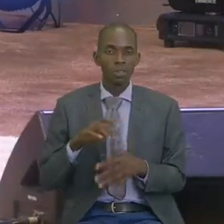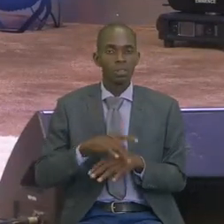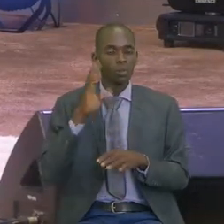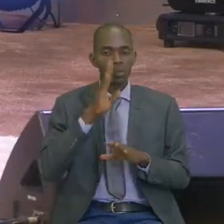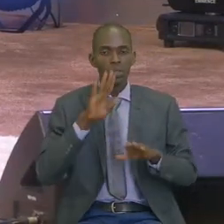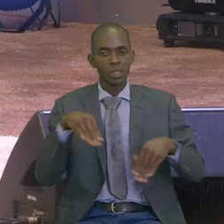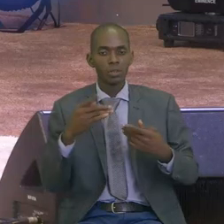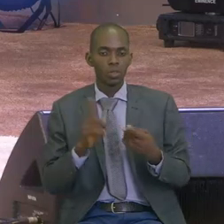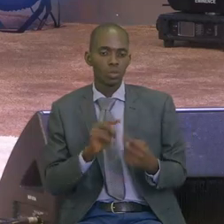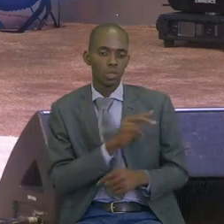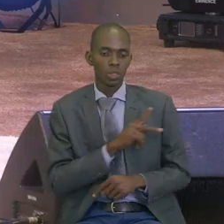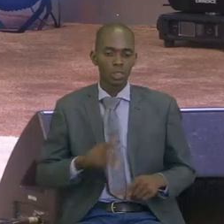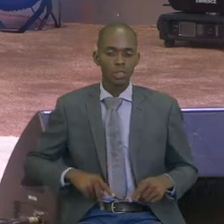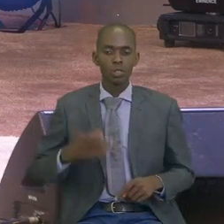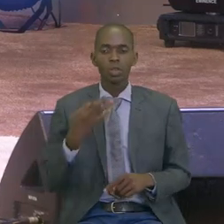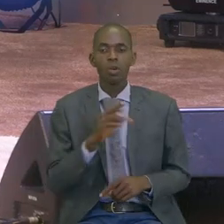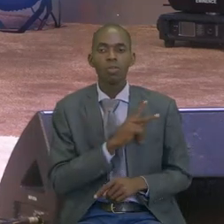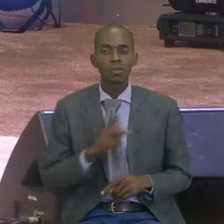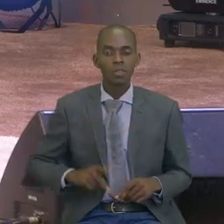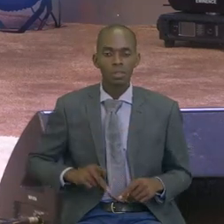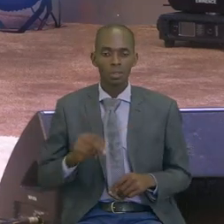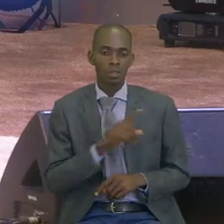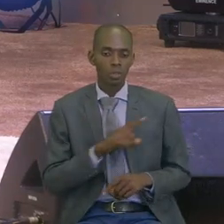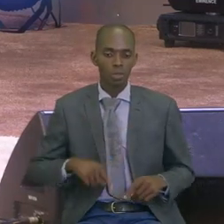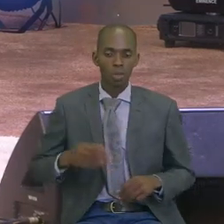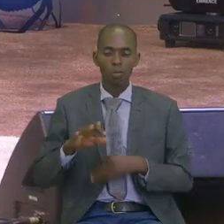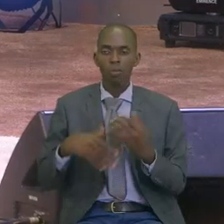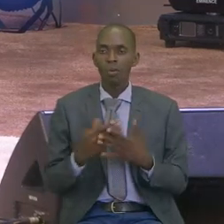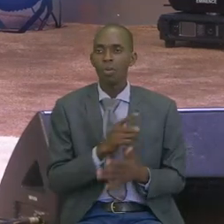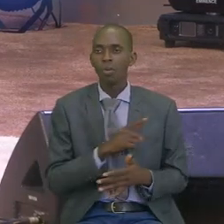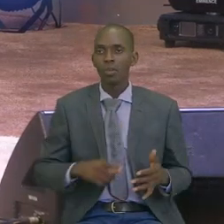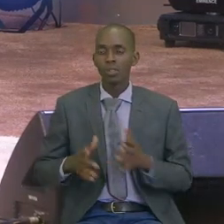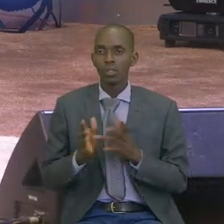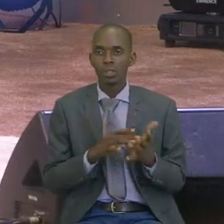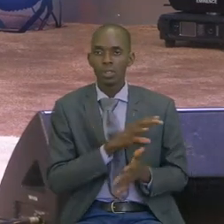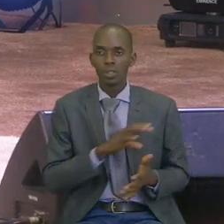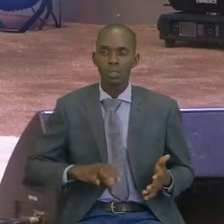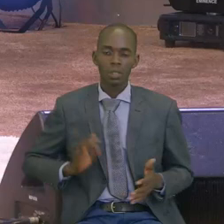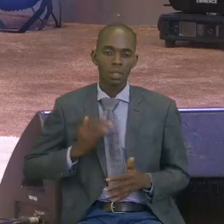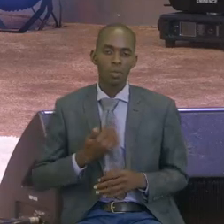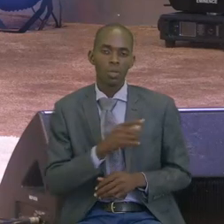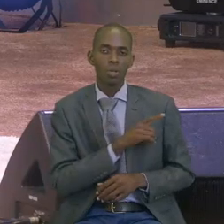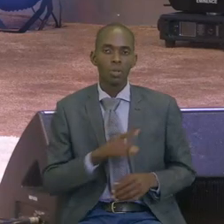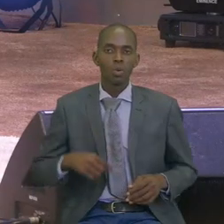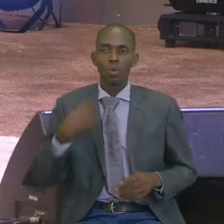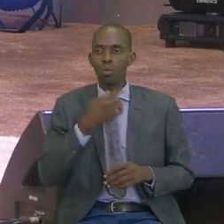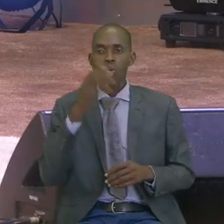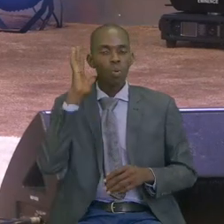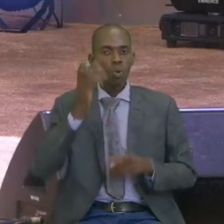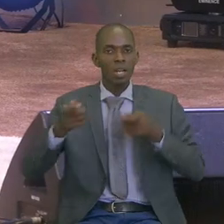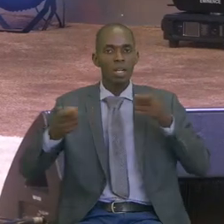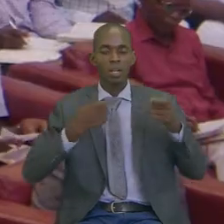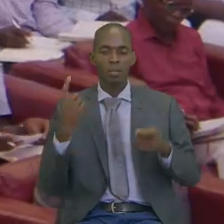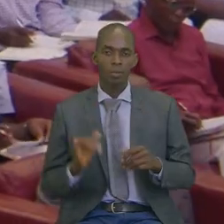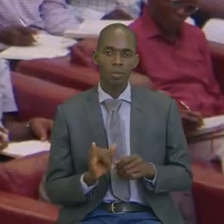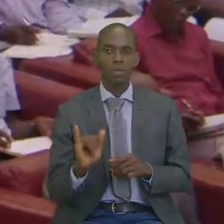Lords, and to the Lord Jesus, our own Savior, our Lord, that will reign forever. And thank God, we will reign